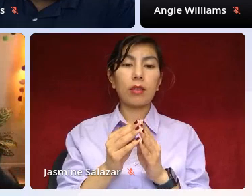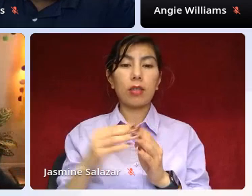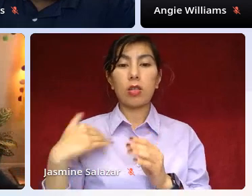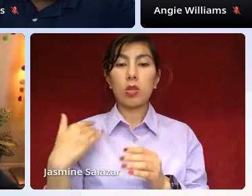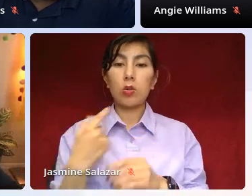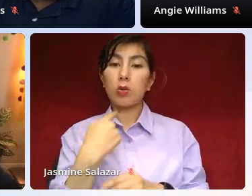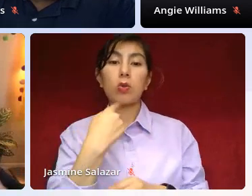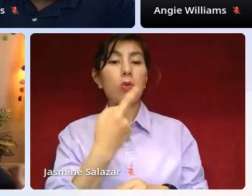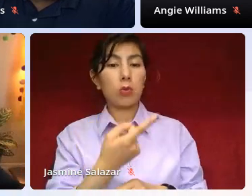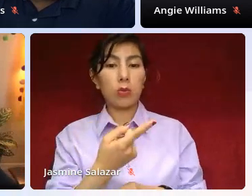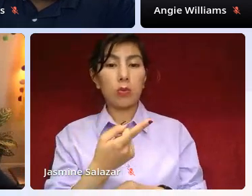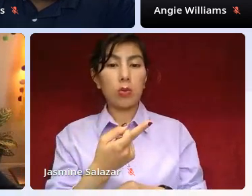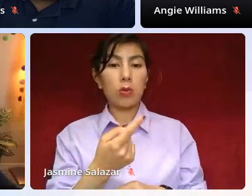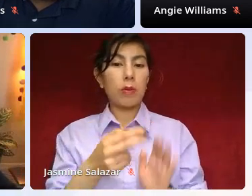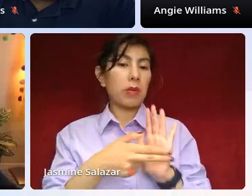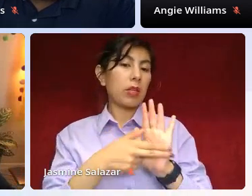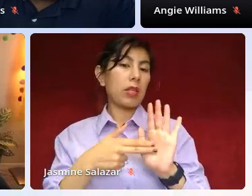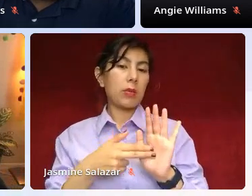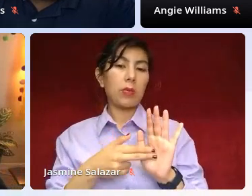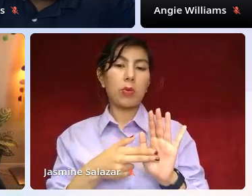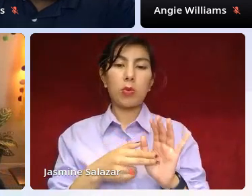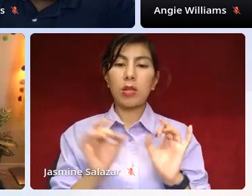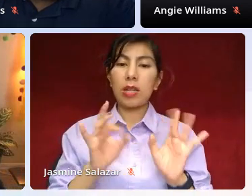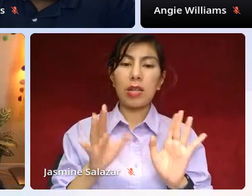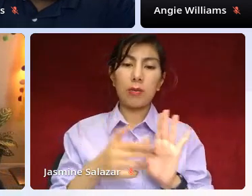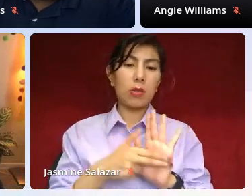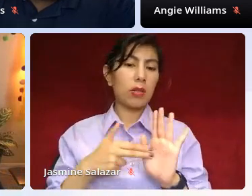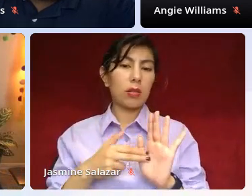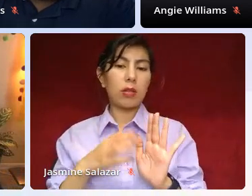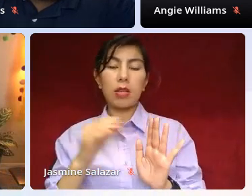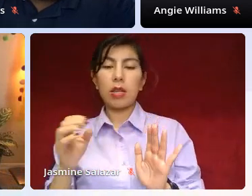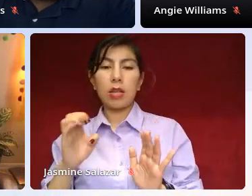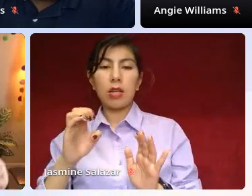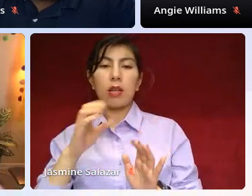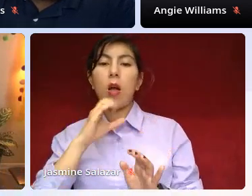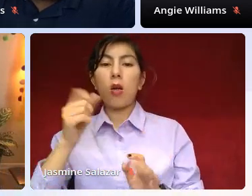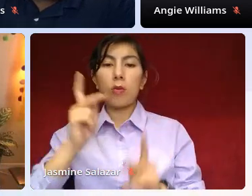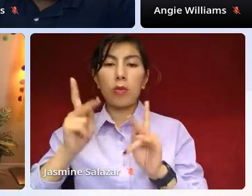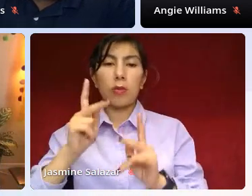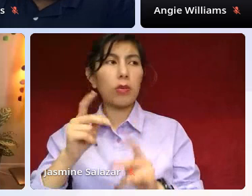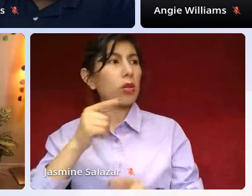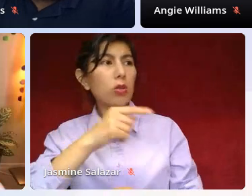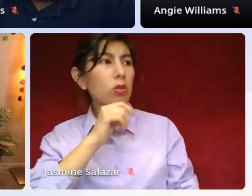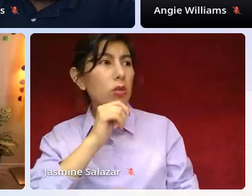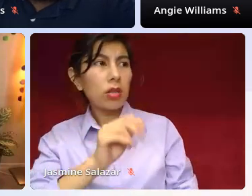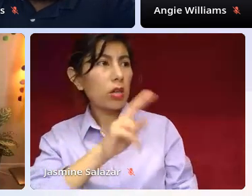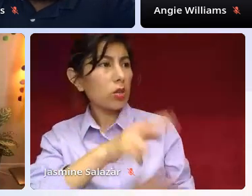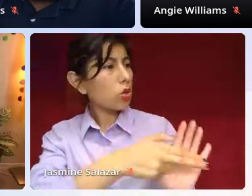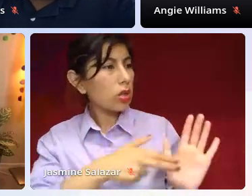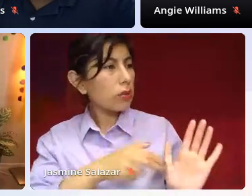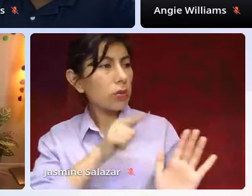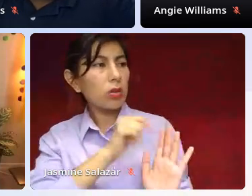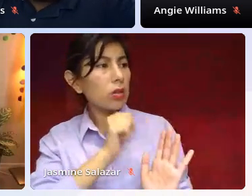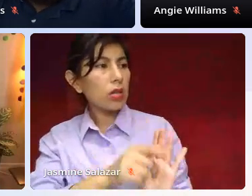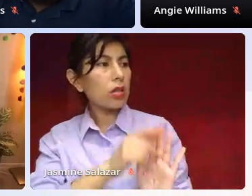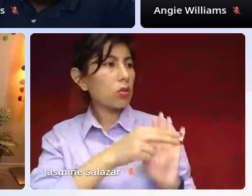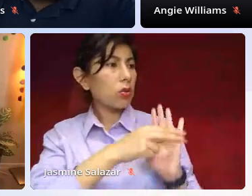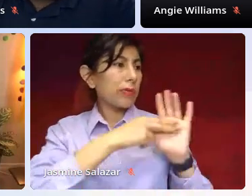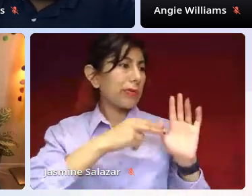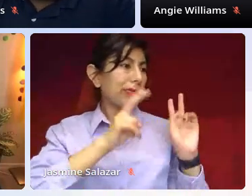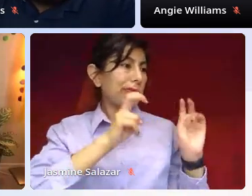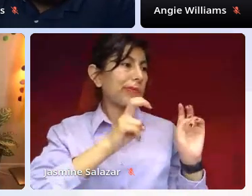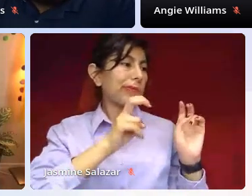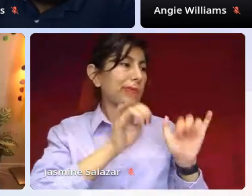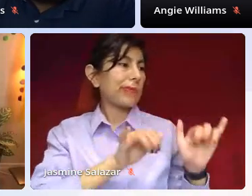about being labeled and hate being labeled, and elders jumping in and saying, you are not your label, you are not your diagnosis.